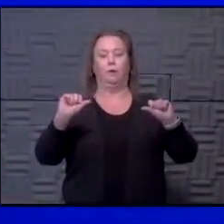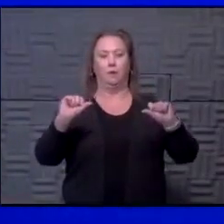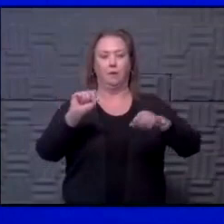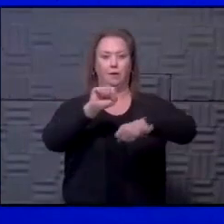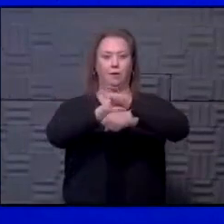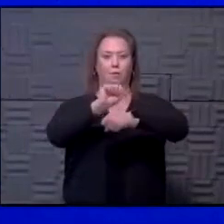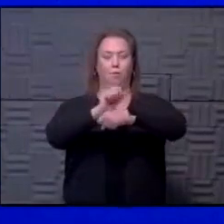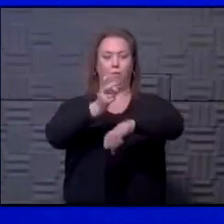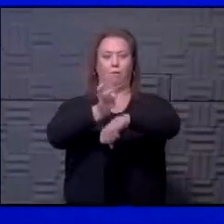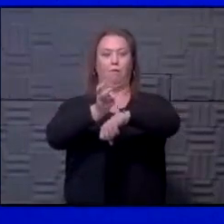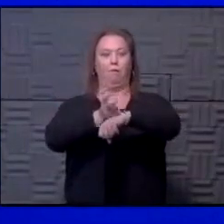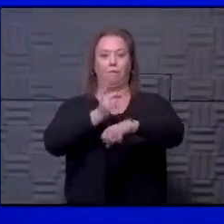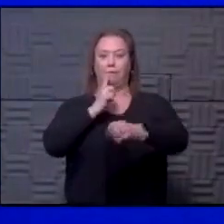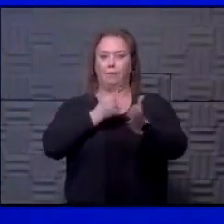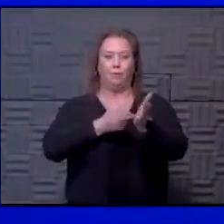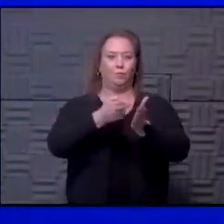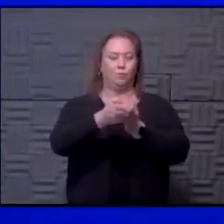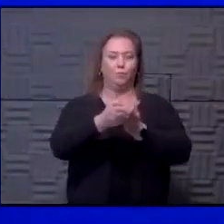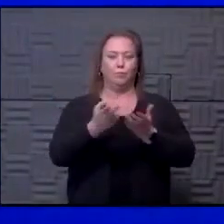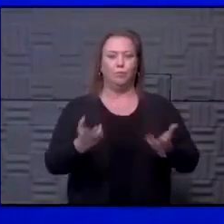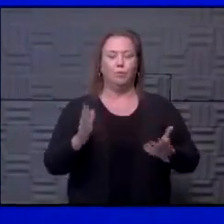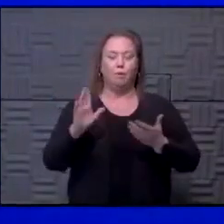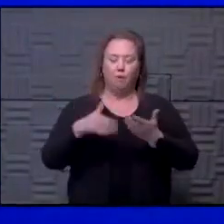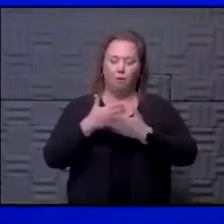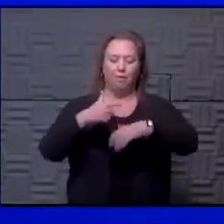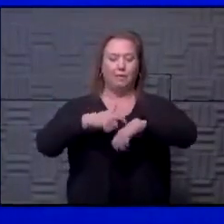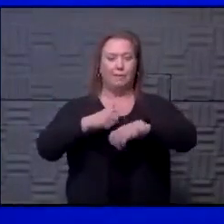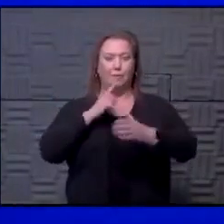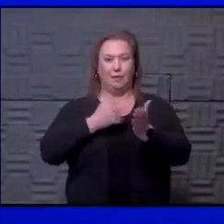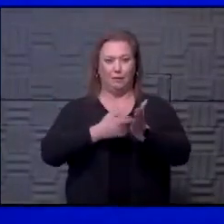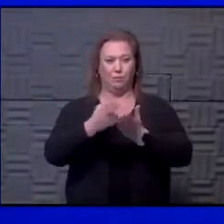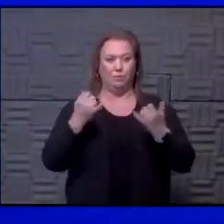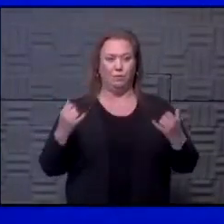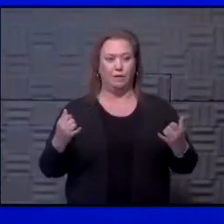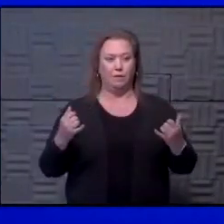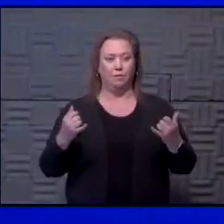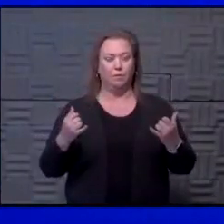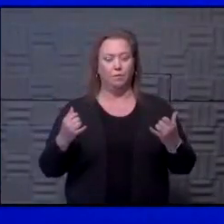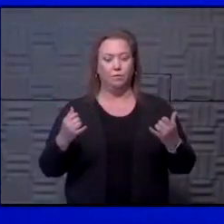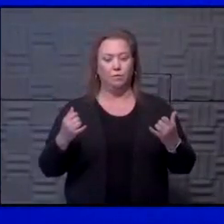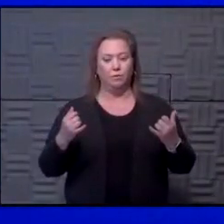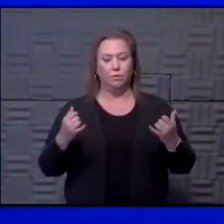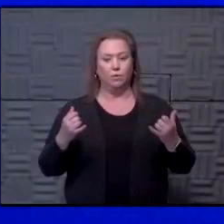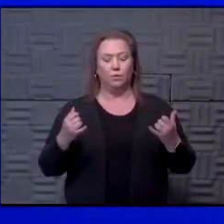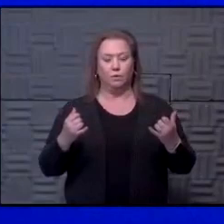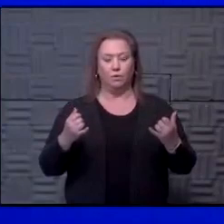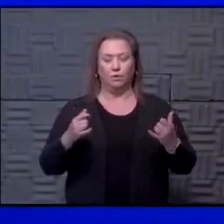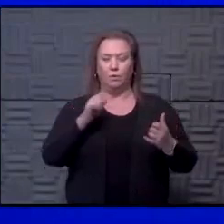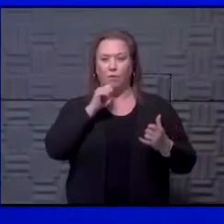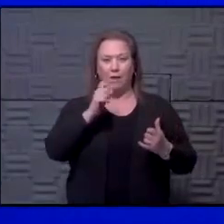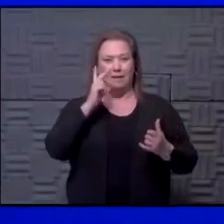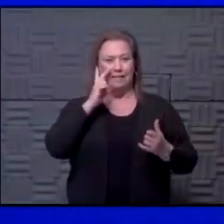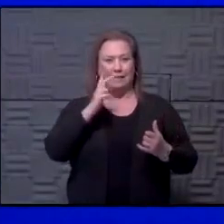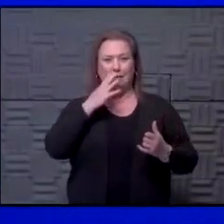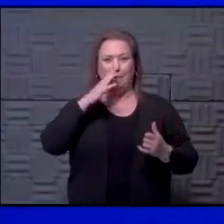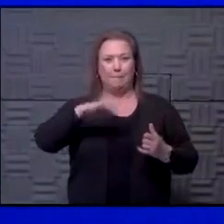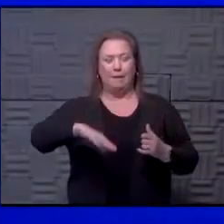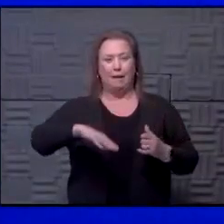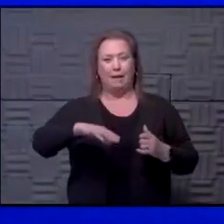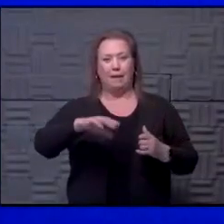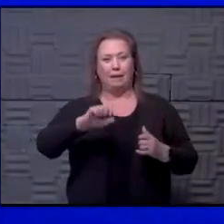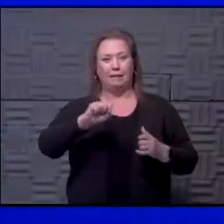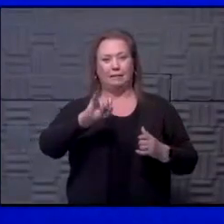work hard to tell you the truth all the time. So we're telling you the truth here. We just aren't seeing the bad side effects, and